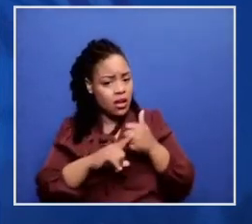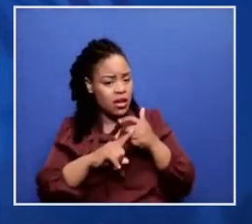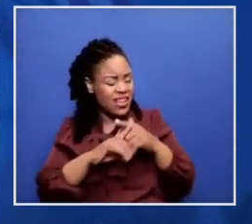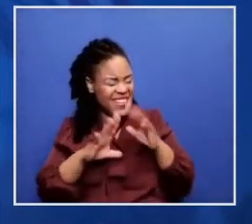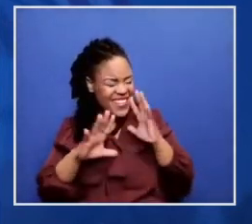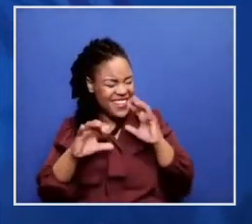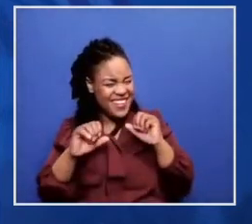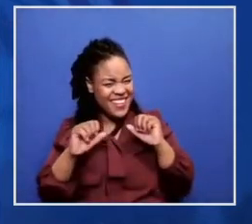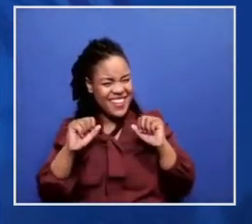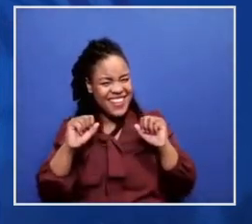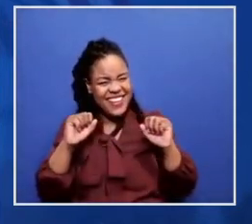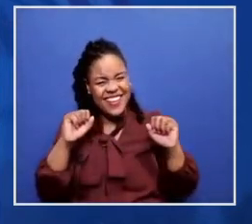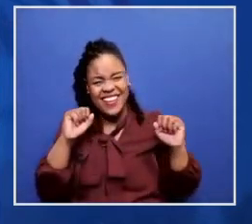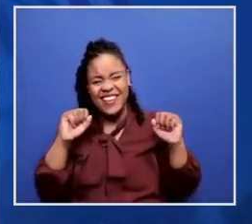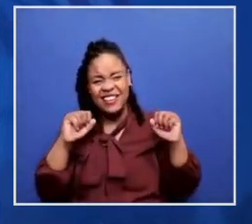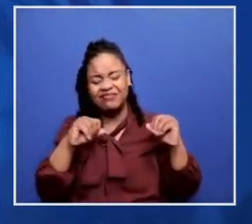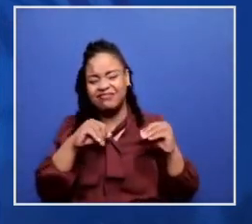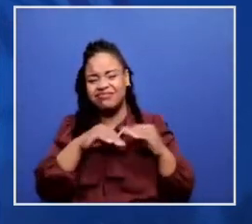quiet,